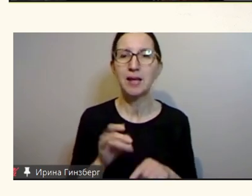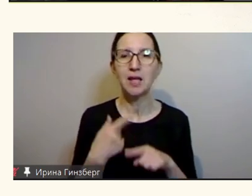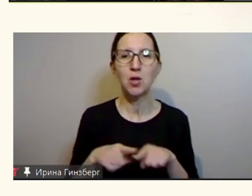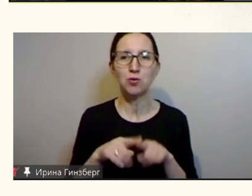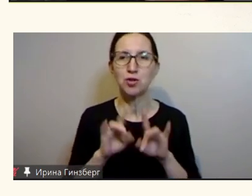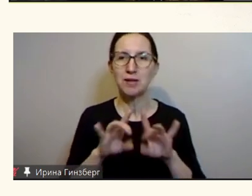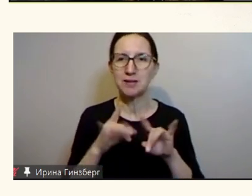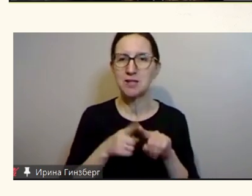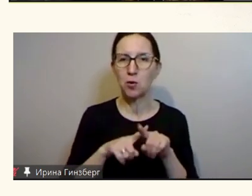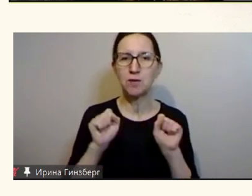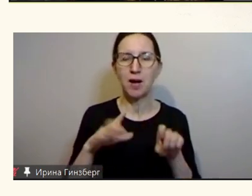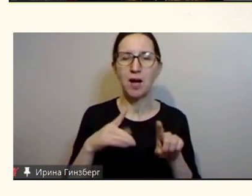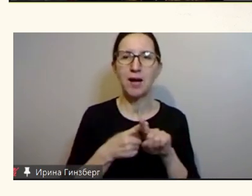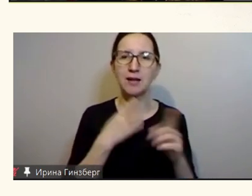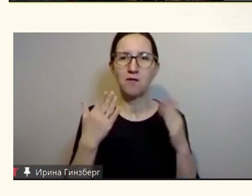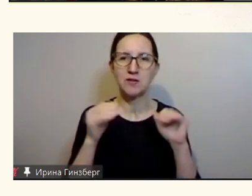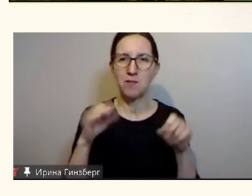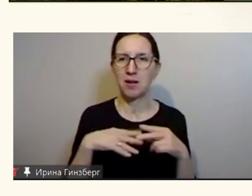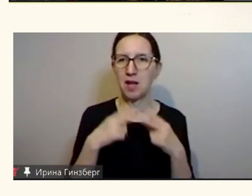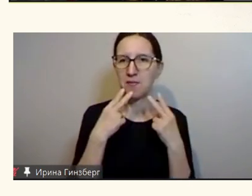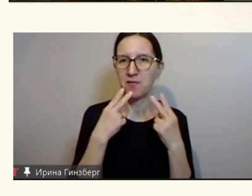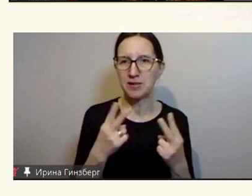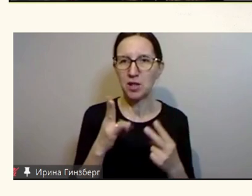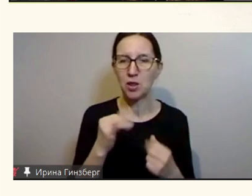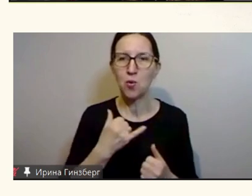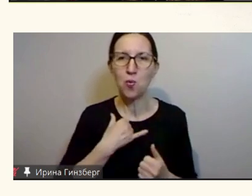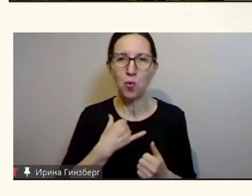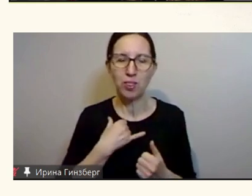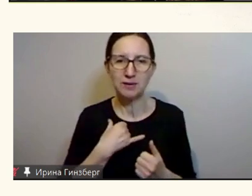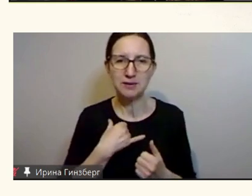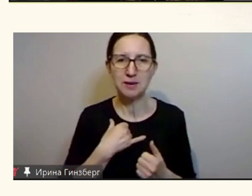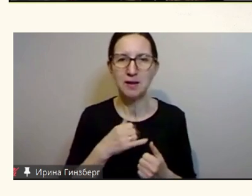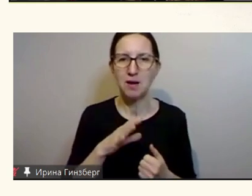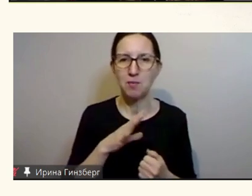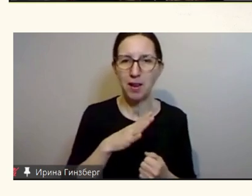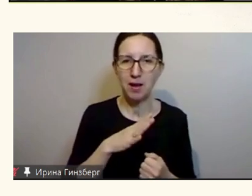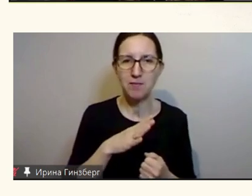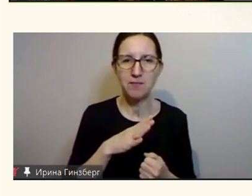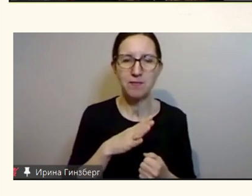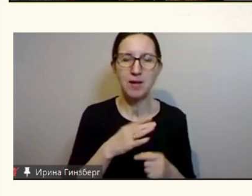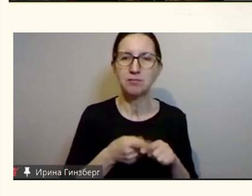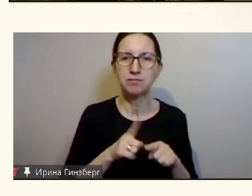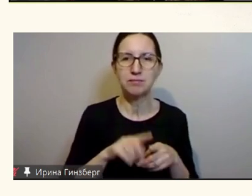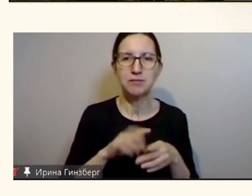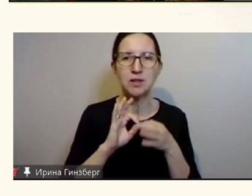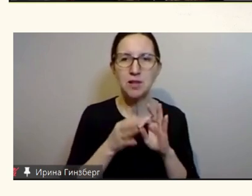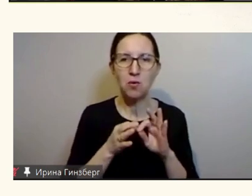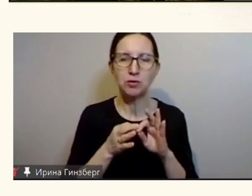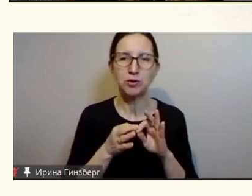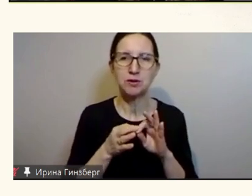the fact that the perception of the space actually informs the exhibition itself.